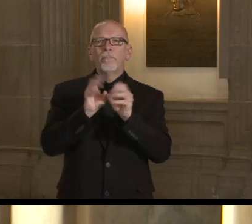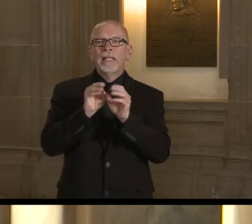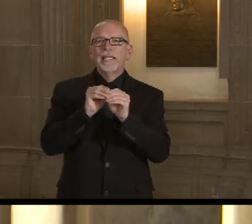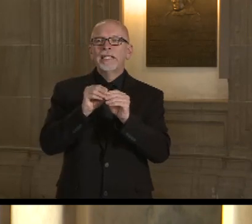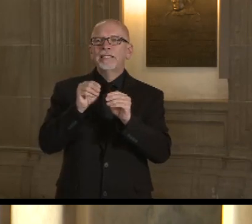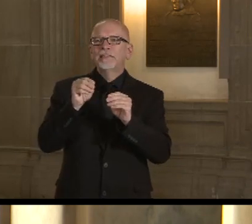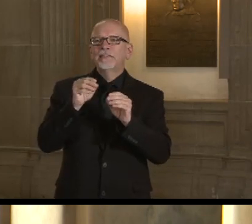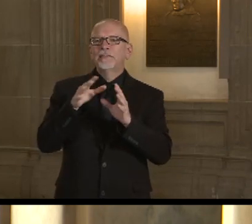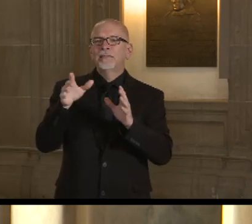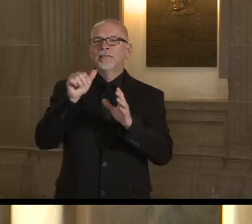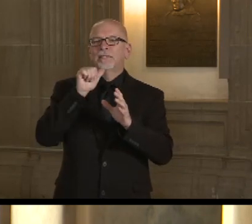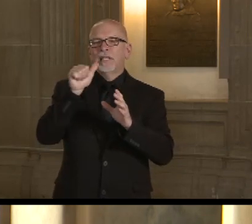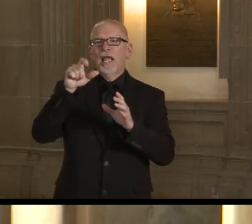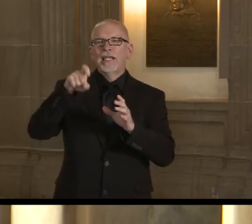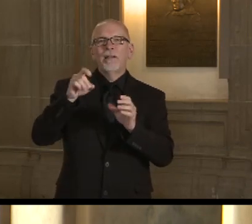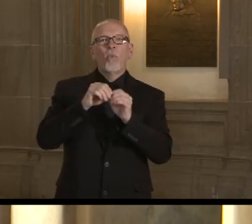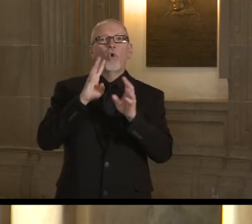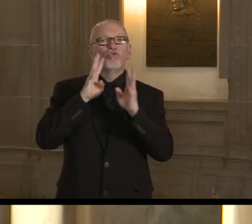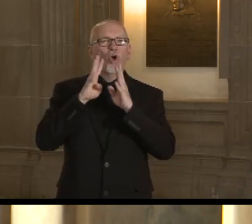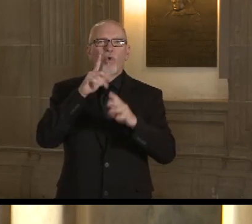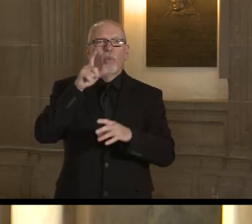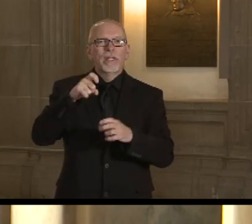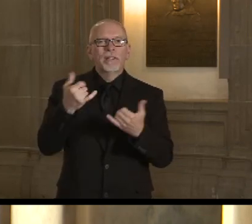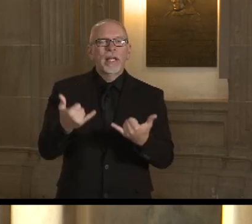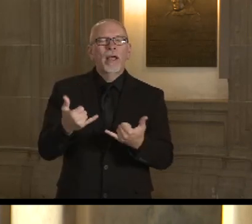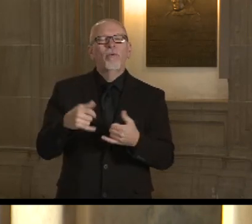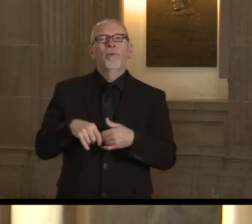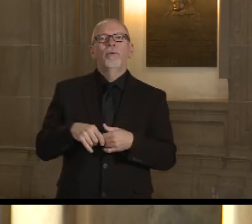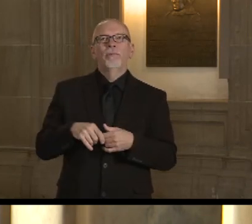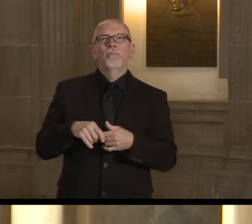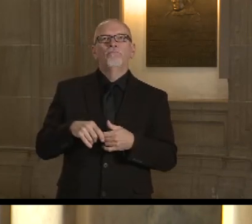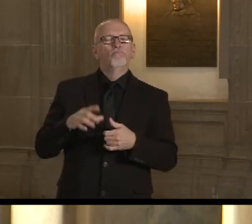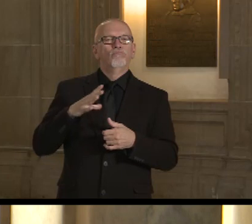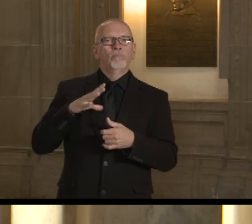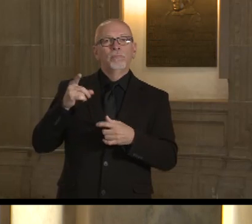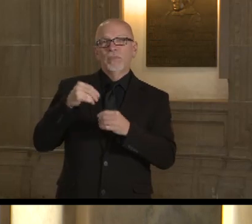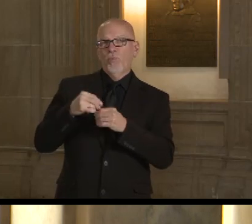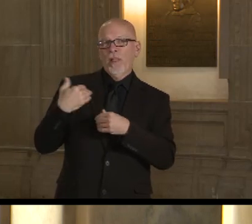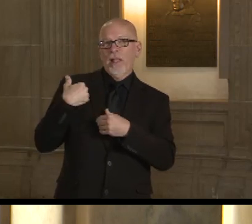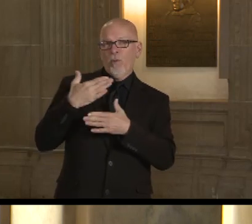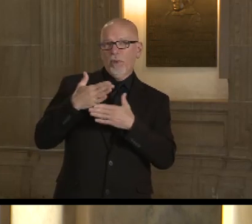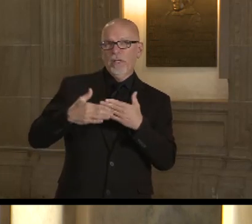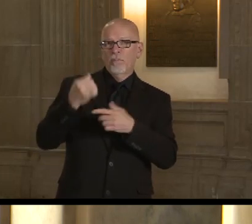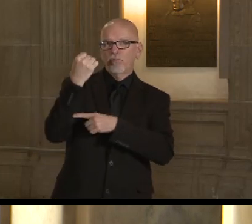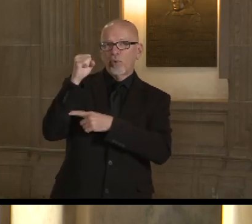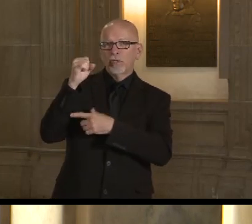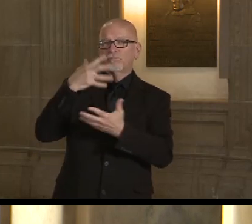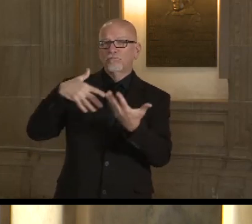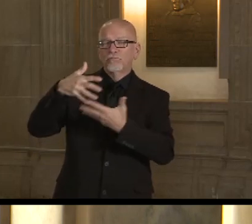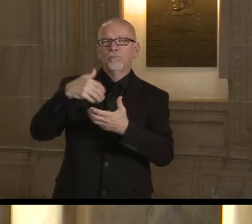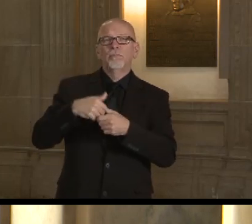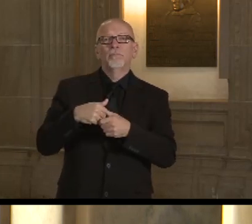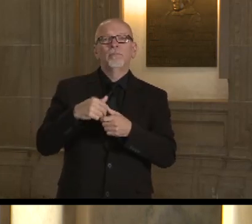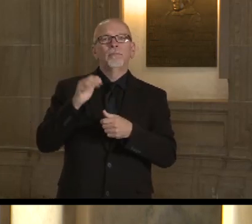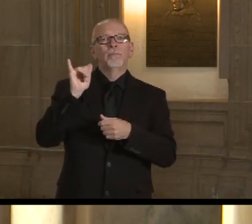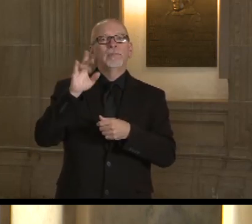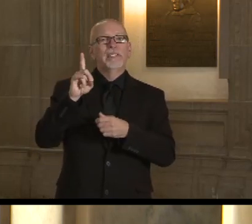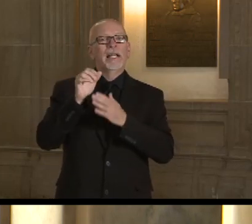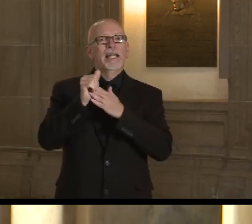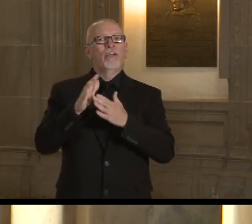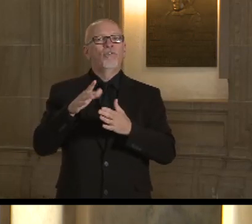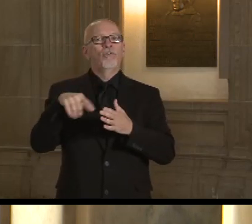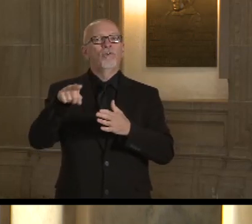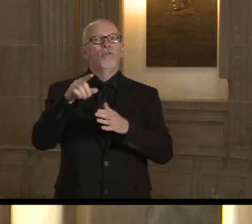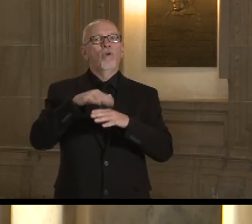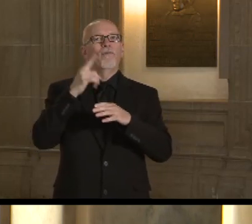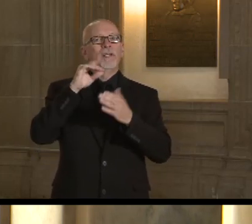necessarily what's needed right now. In light of this weekend's protests, Indiana faith leaders called for